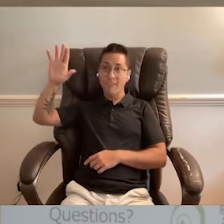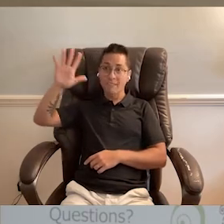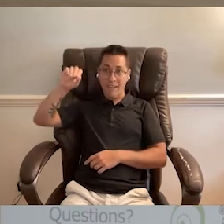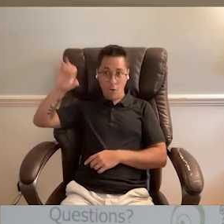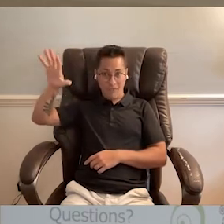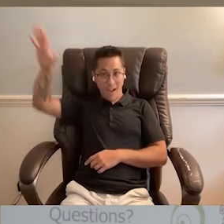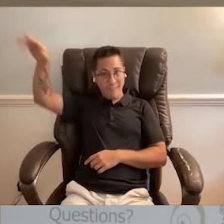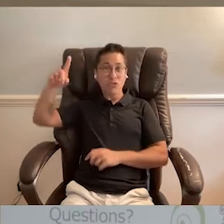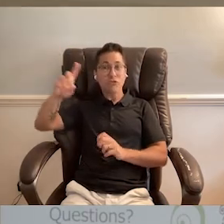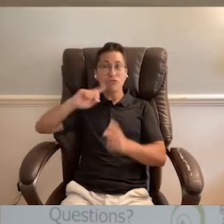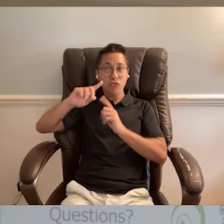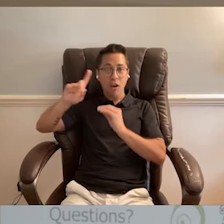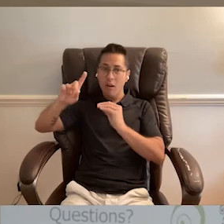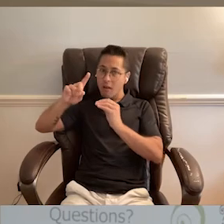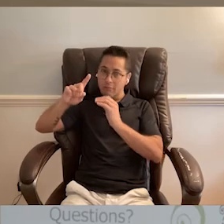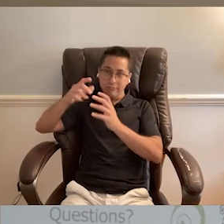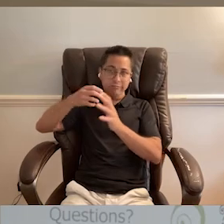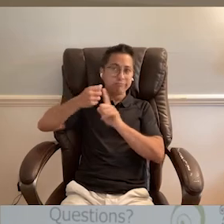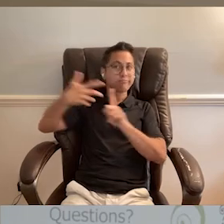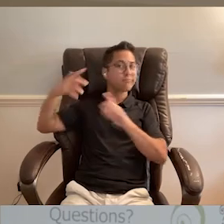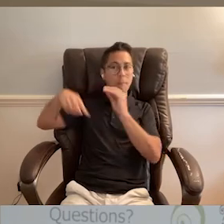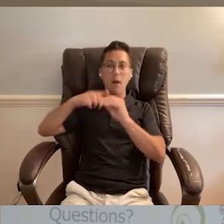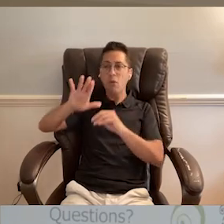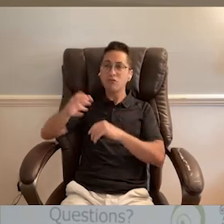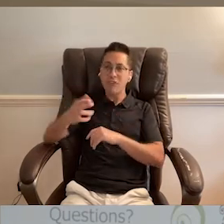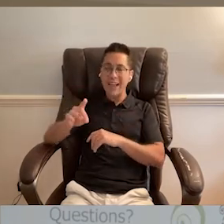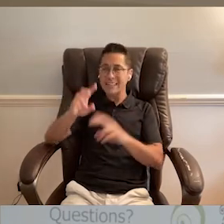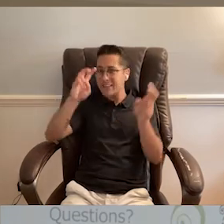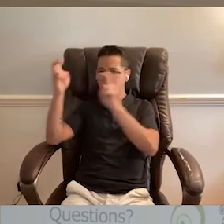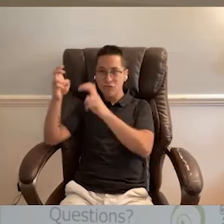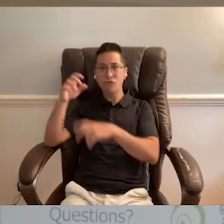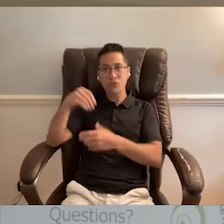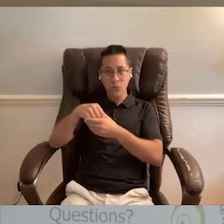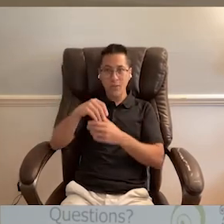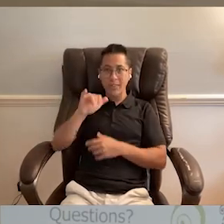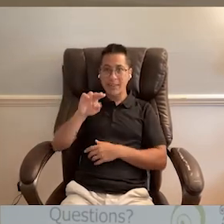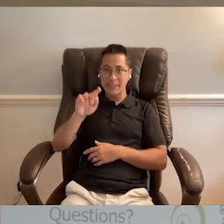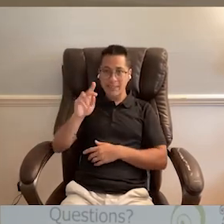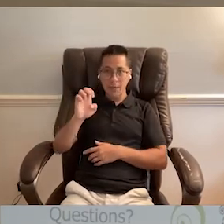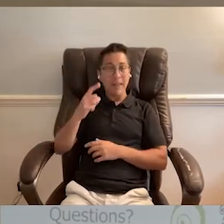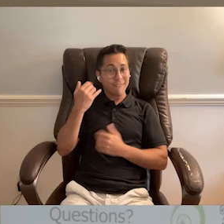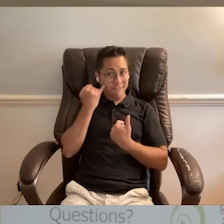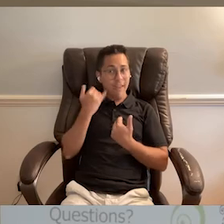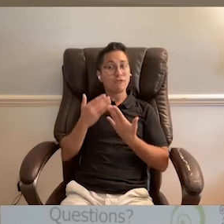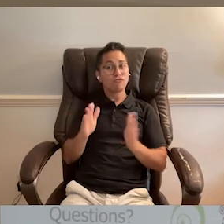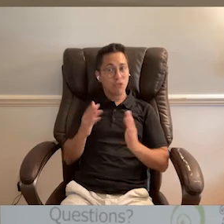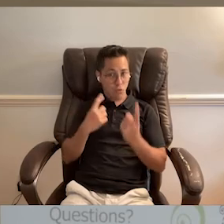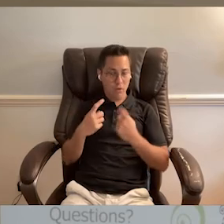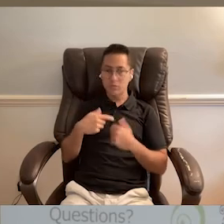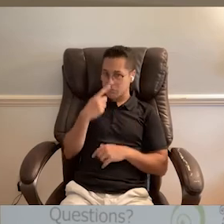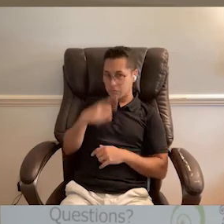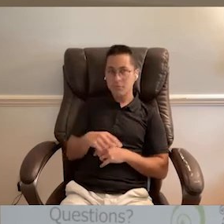about your child's issues in an intake. But if you have general questions, I'm happy to take them. Yes, just to make sure